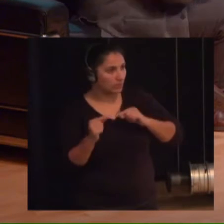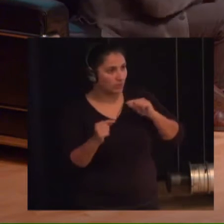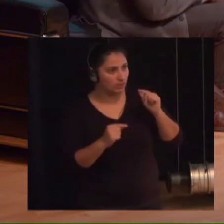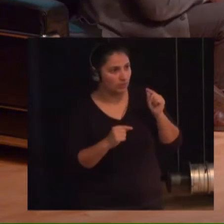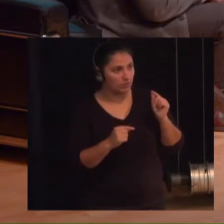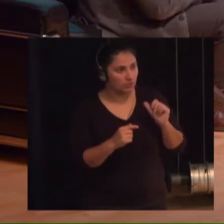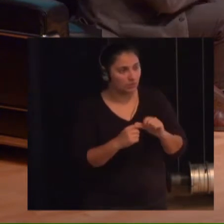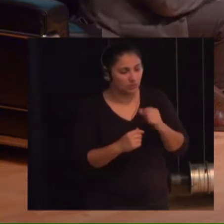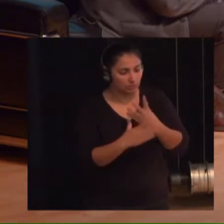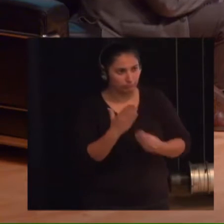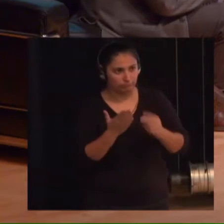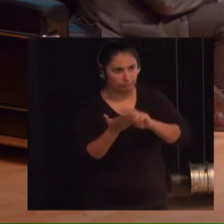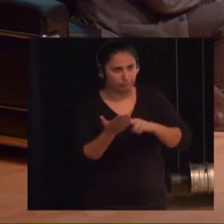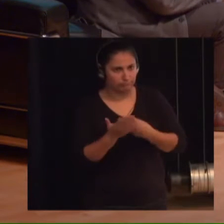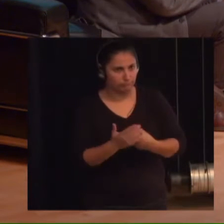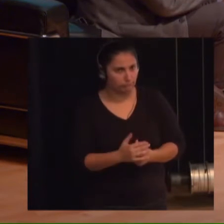Take the microphone. Oh, yes.